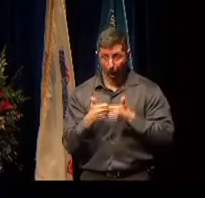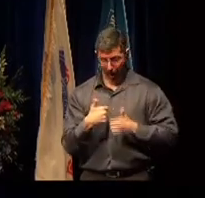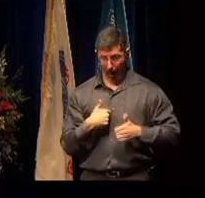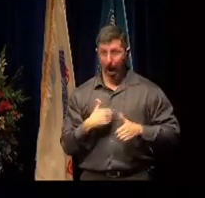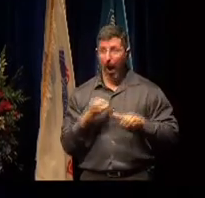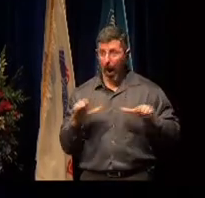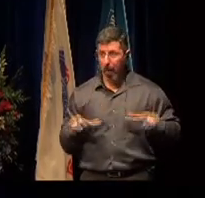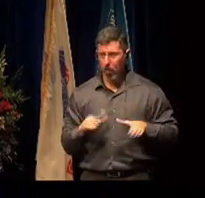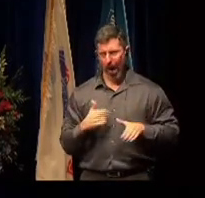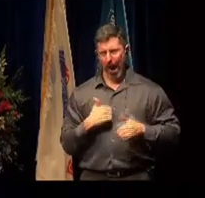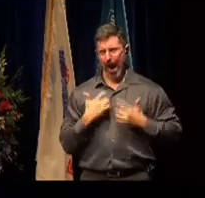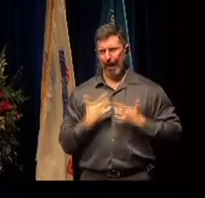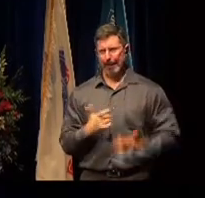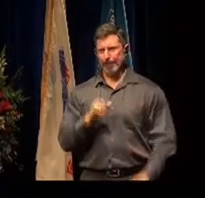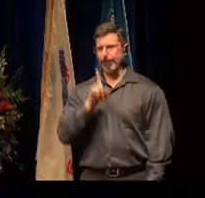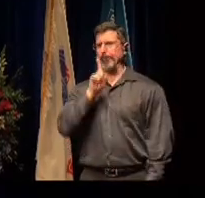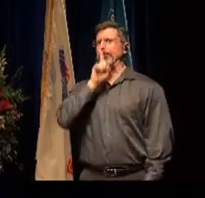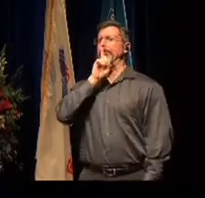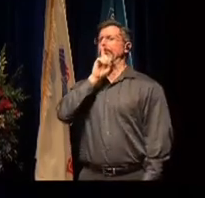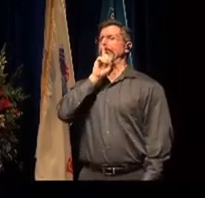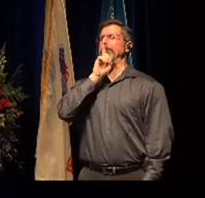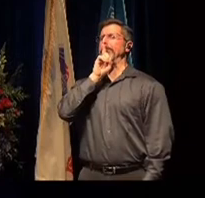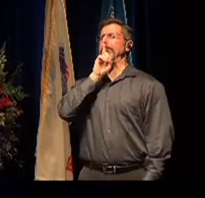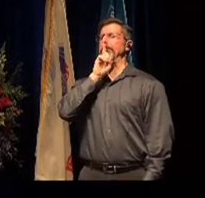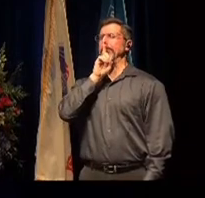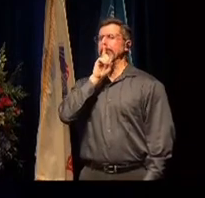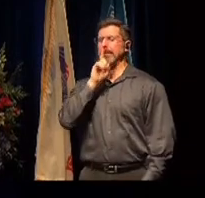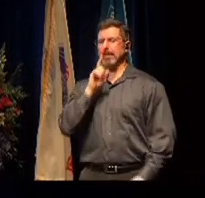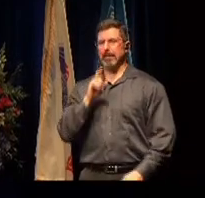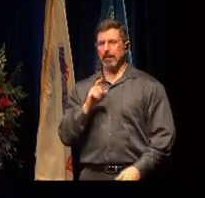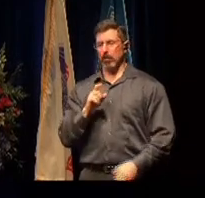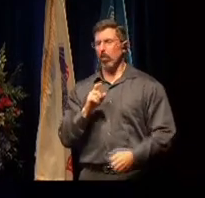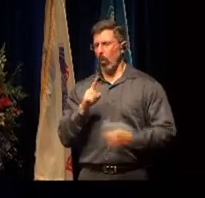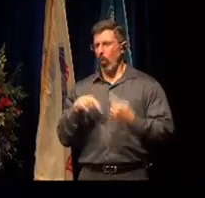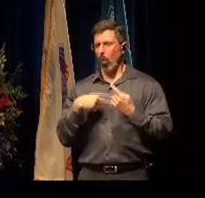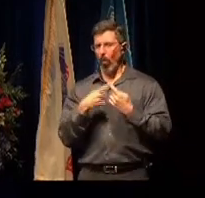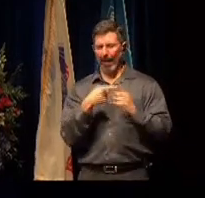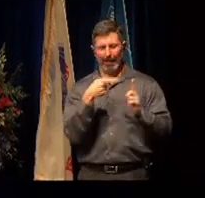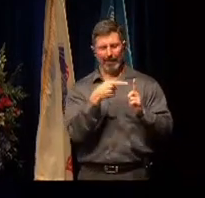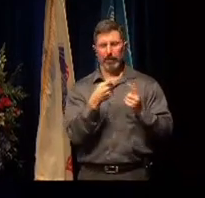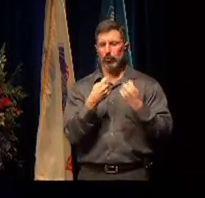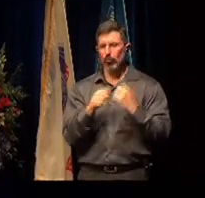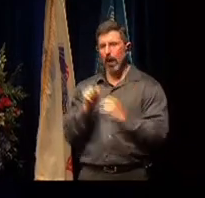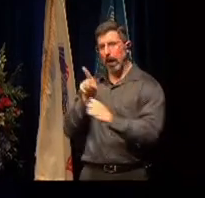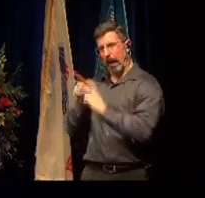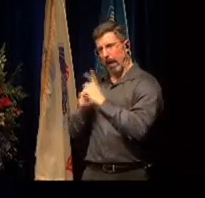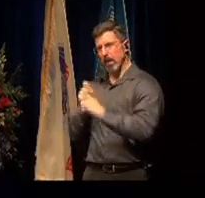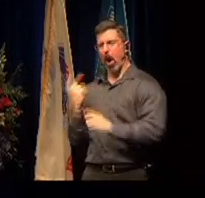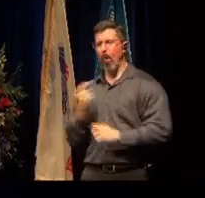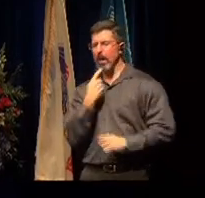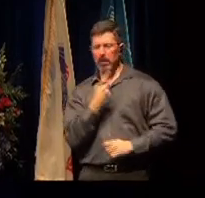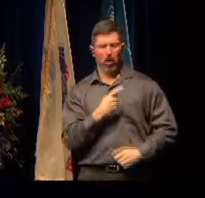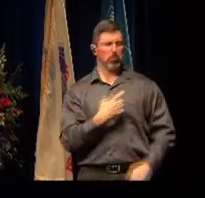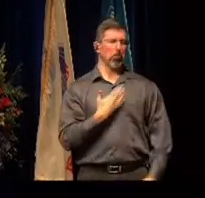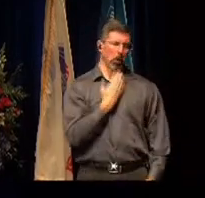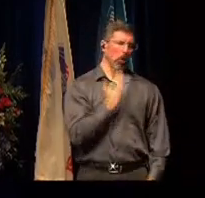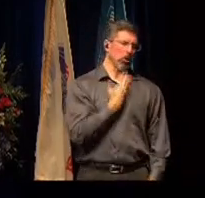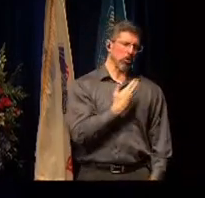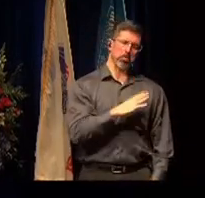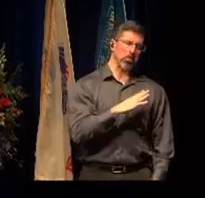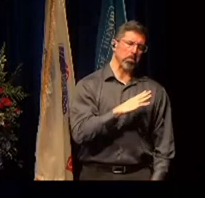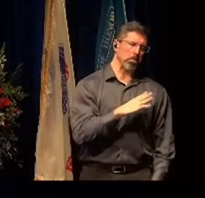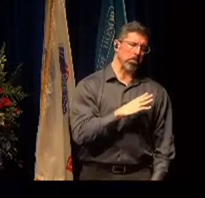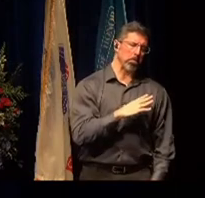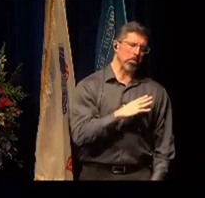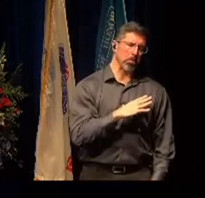avoided sharing anything with anyone at that time in my life, so I deflected his attempts to reach me by simply replying, "I'm doing good, Gary." He